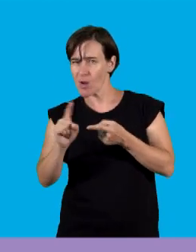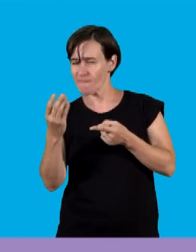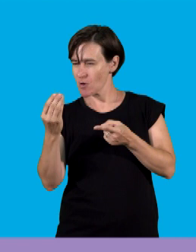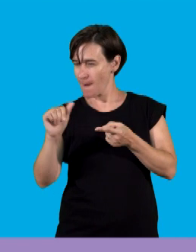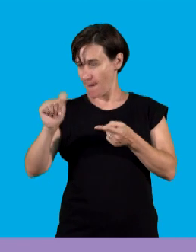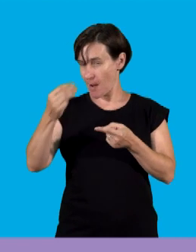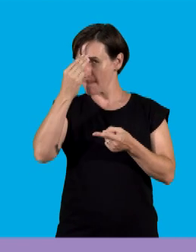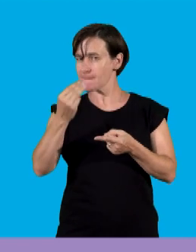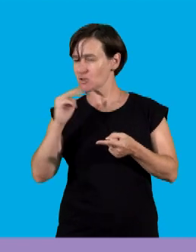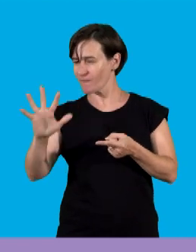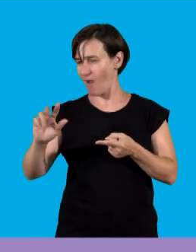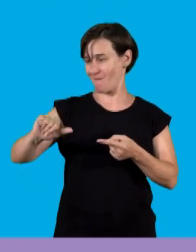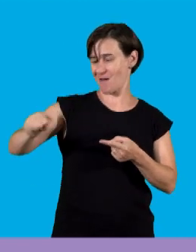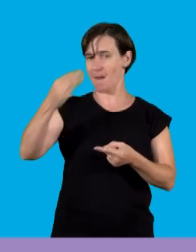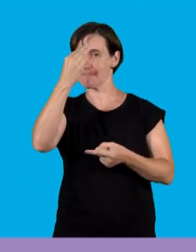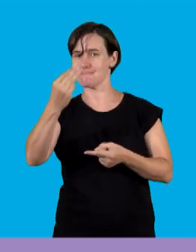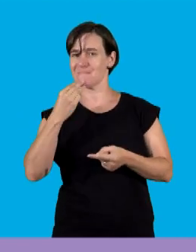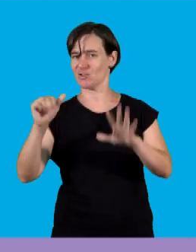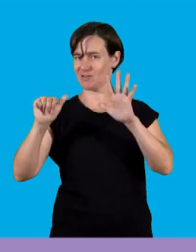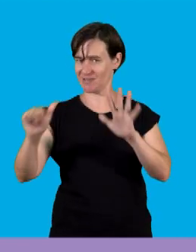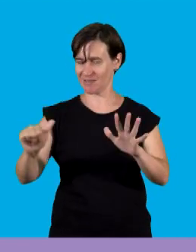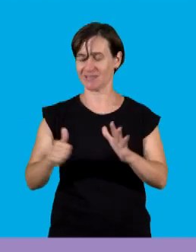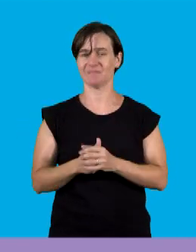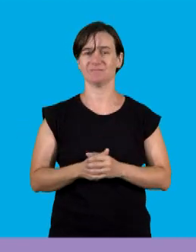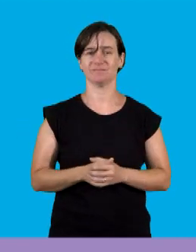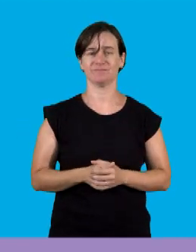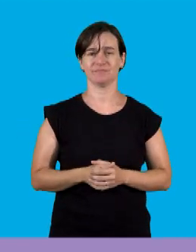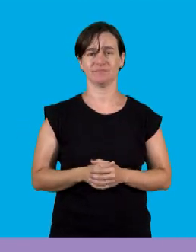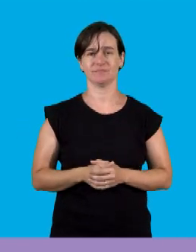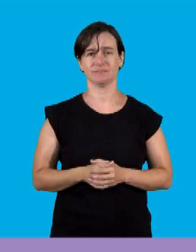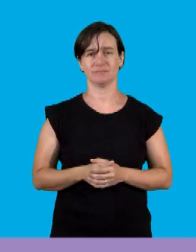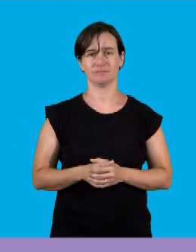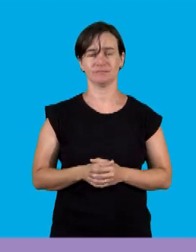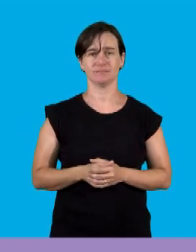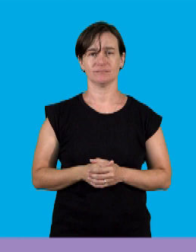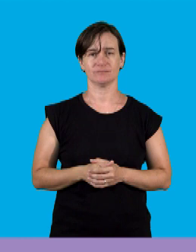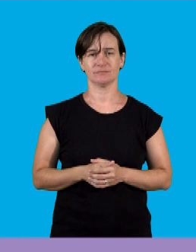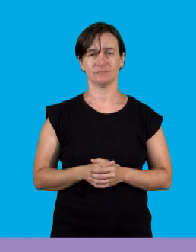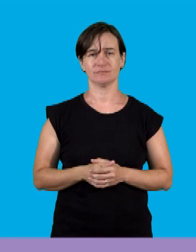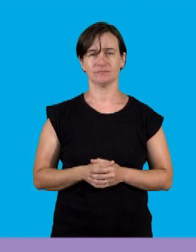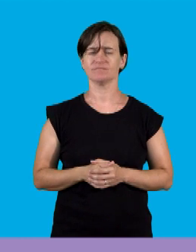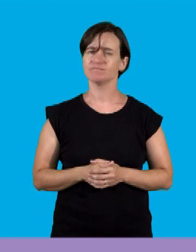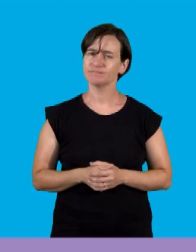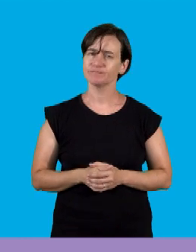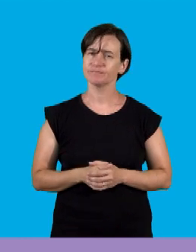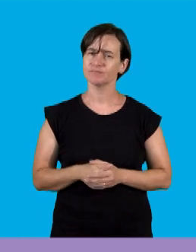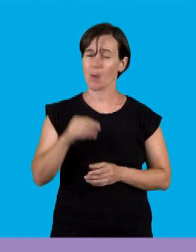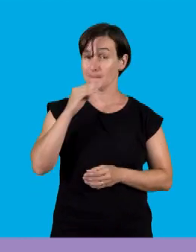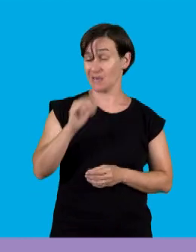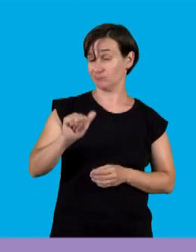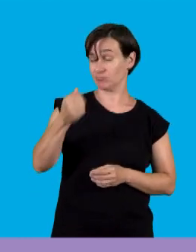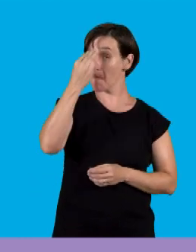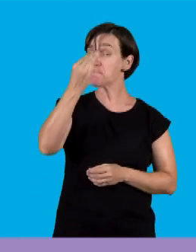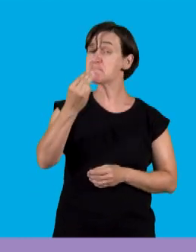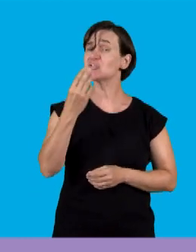that fifth and that sixth figure, or the number of blocks in that fifth and that sixth figure. So what is it in